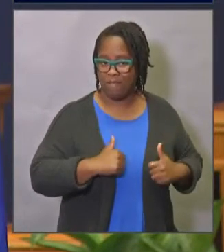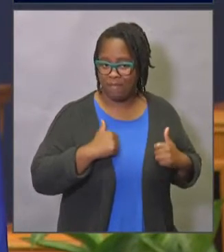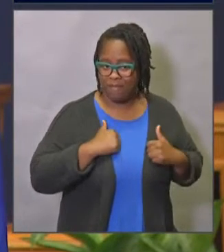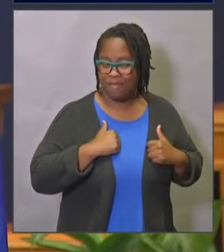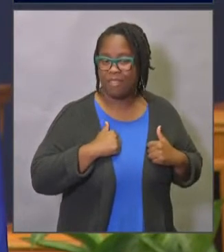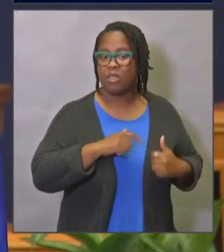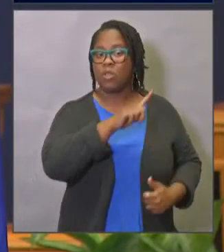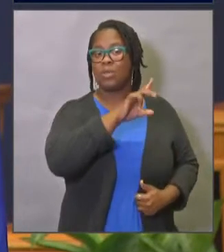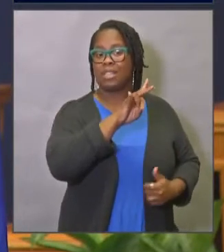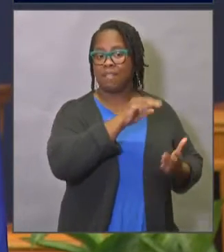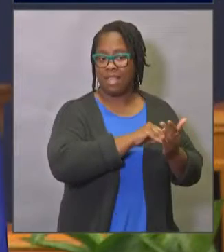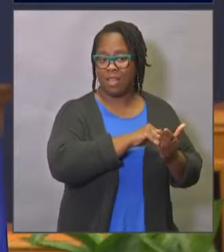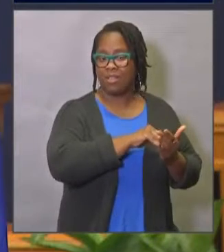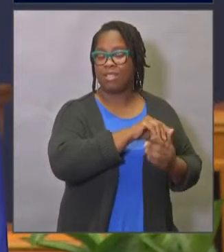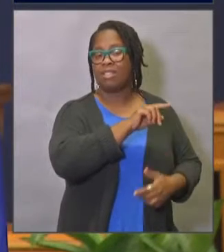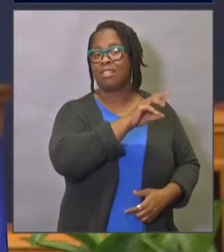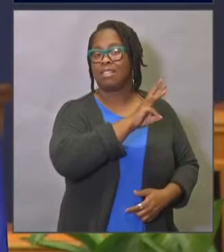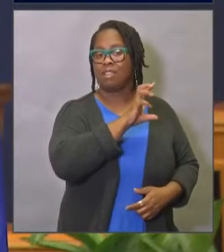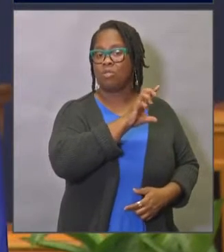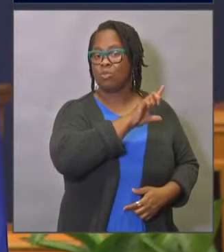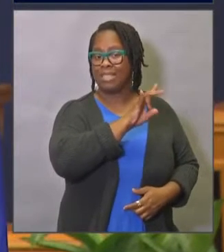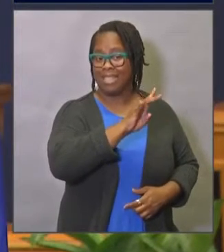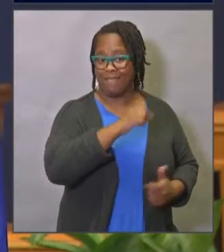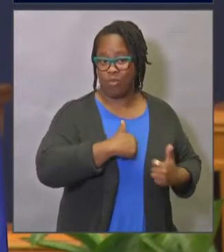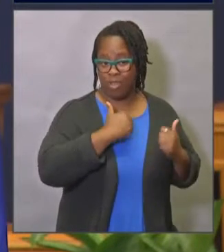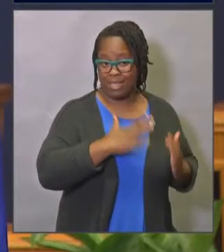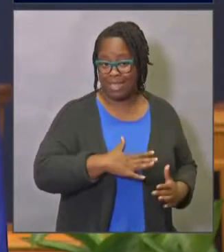22,626 cases among residents and